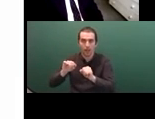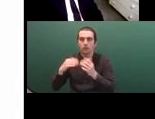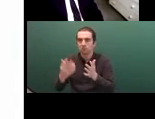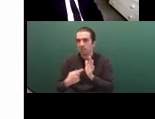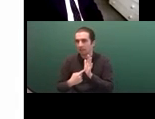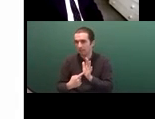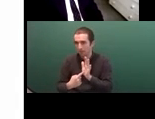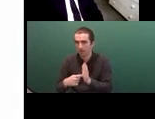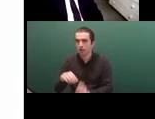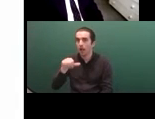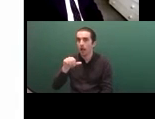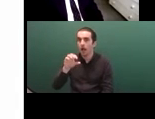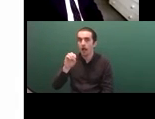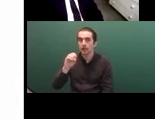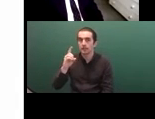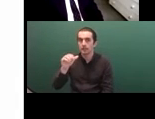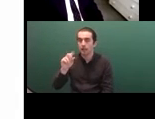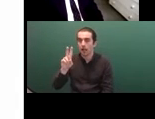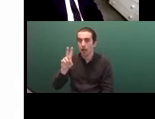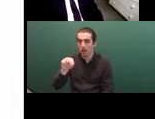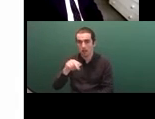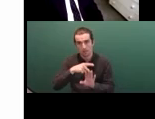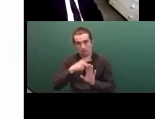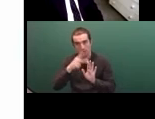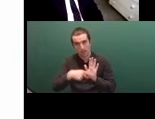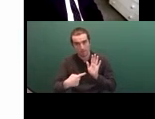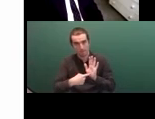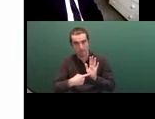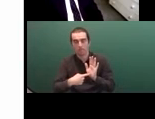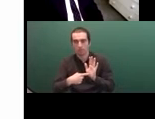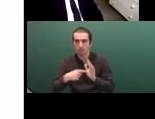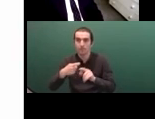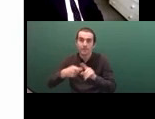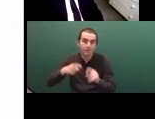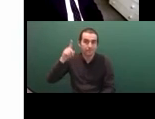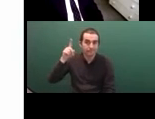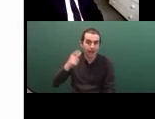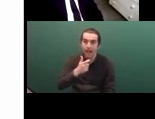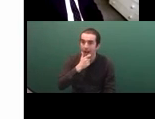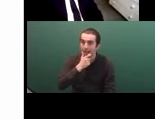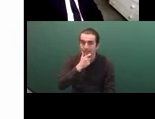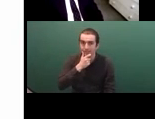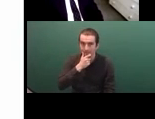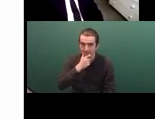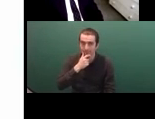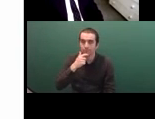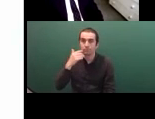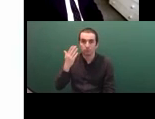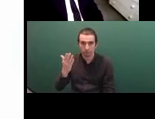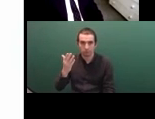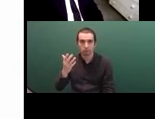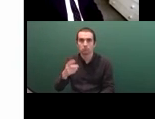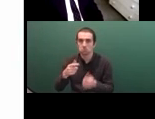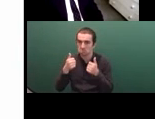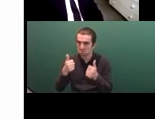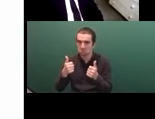A practical example of such a school is Edu360 College, the school where I teach. The school is a specialist